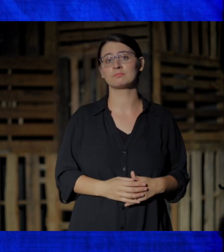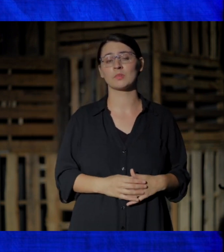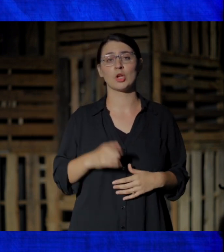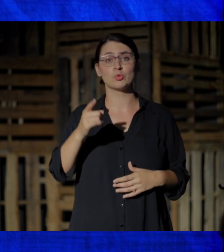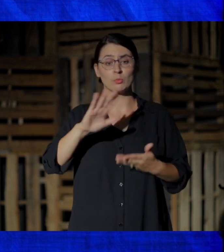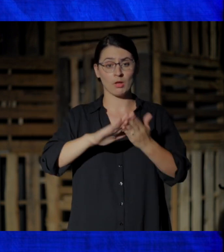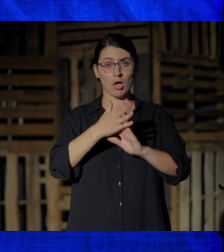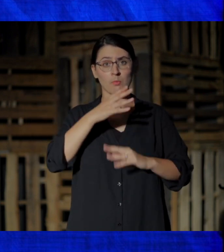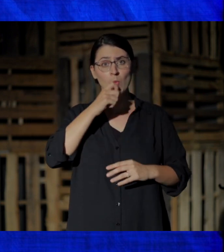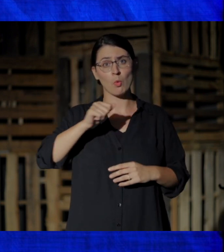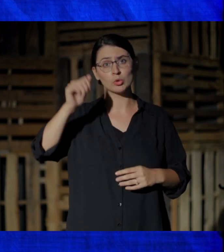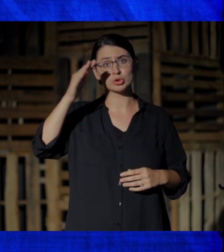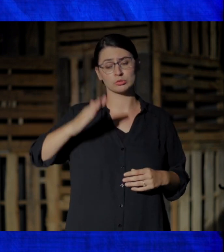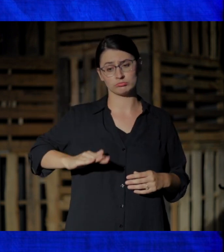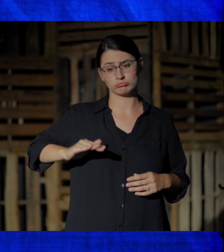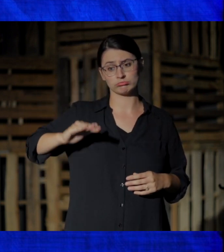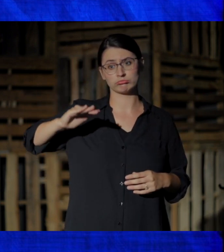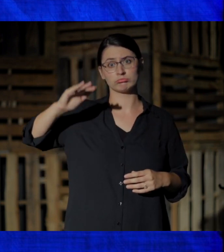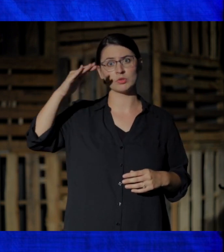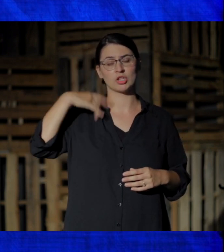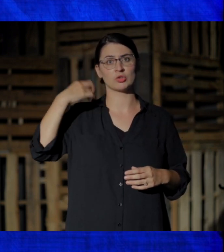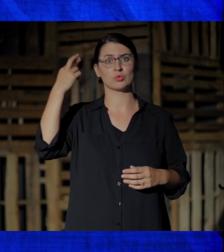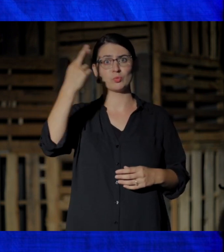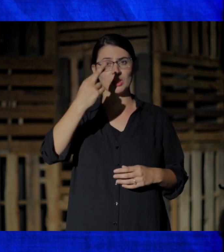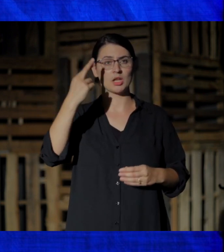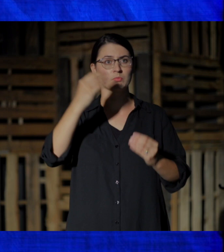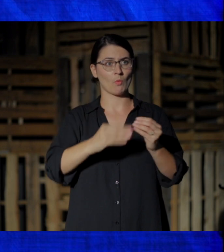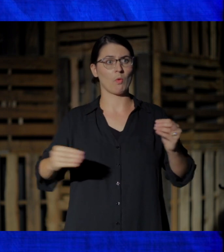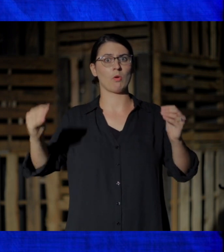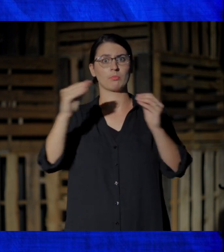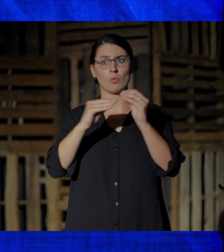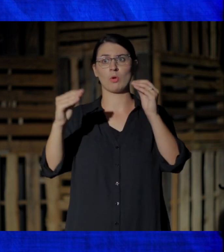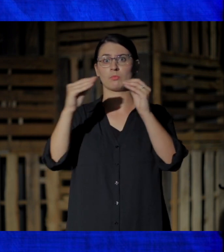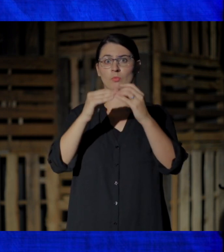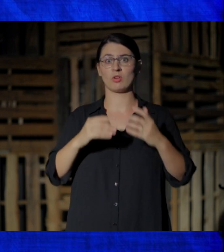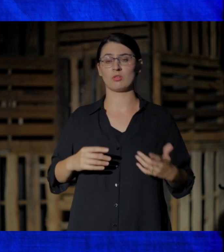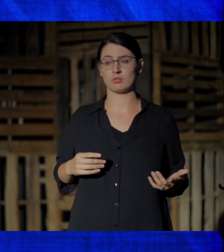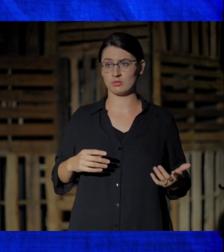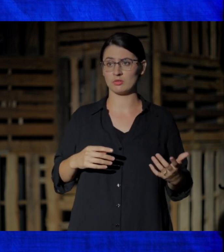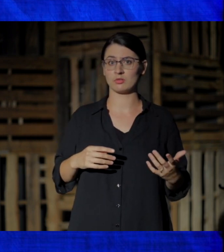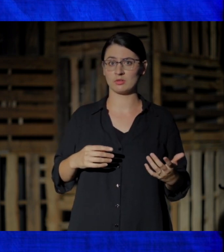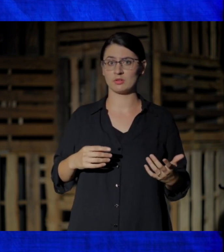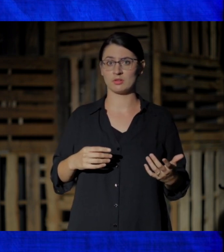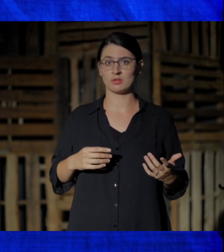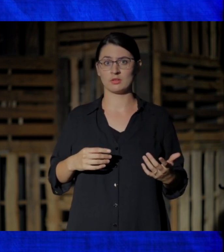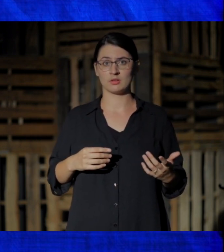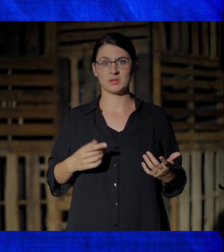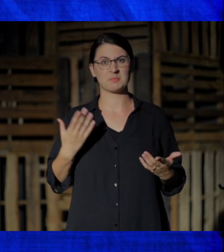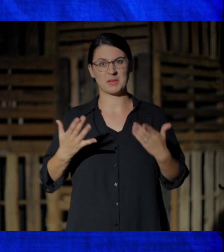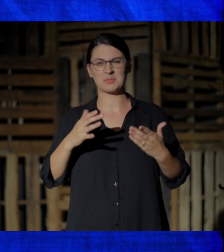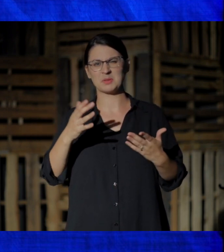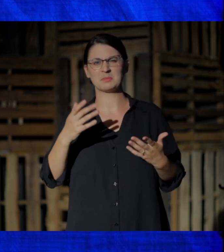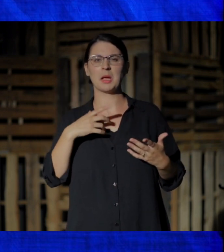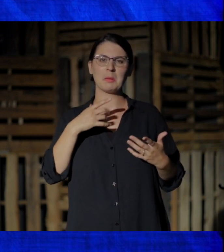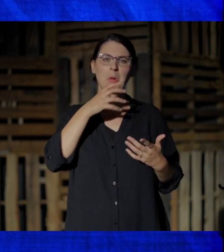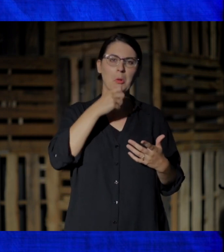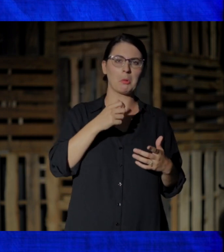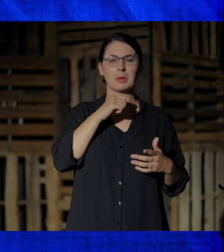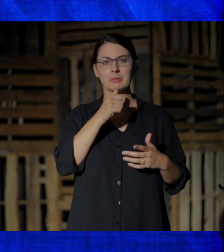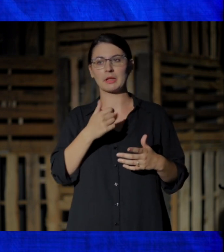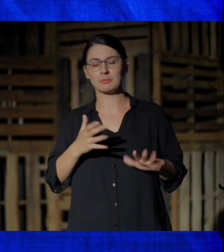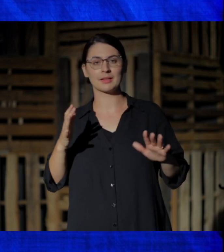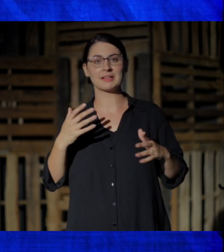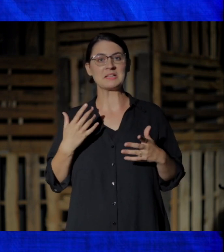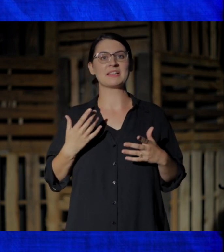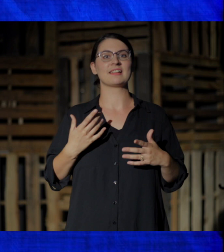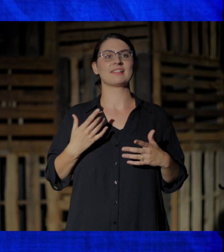the more you realize that. Amen? Those who got some birthdays in here, I can point, you know, but who might be the oldest, but I'm just saying, the older you get, maybe sitting up here. But the older